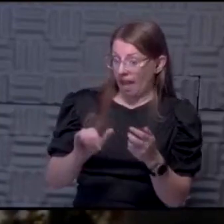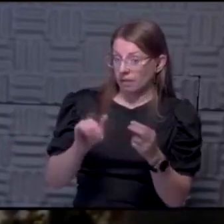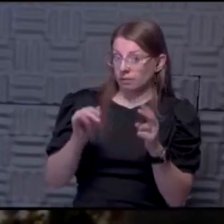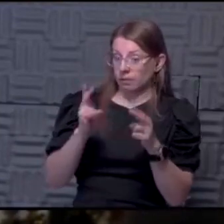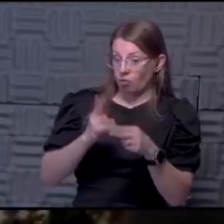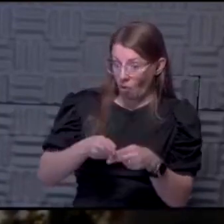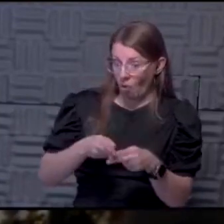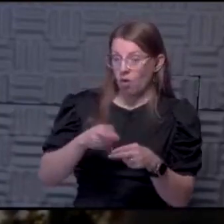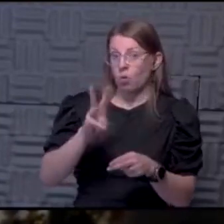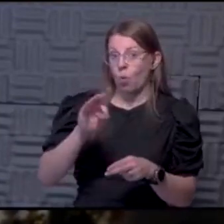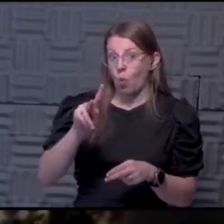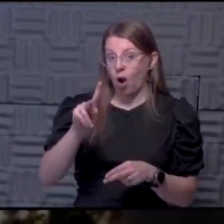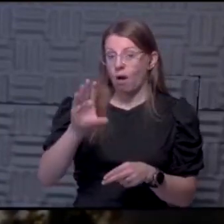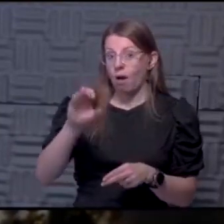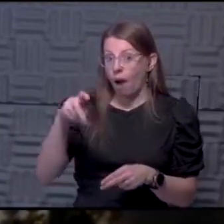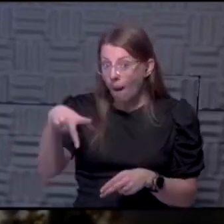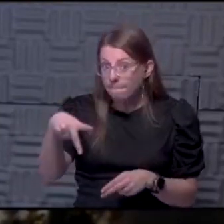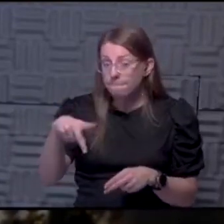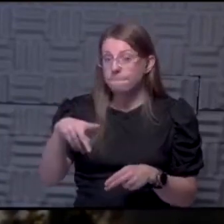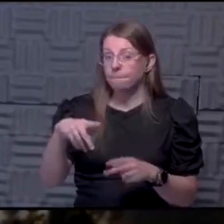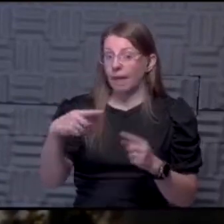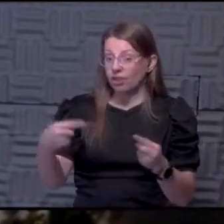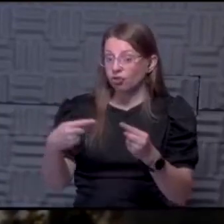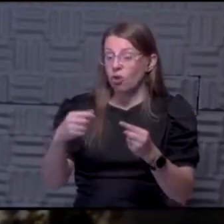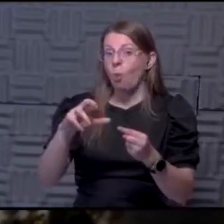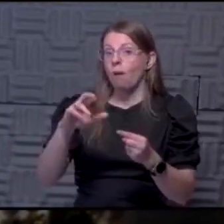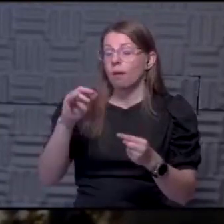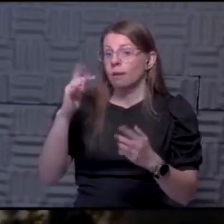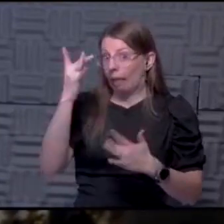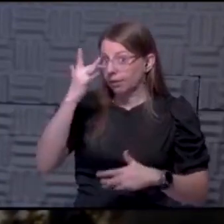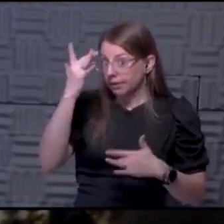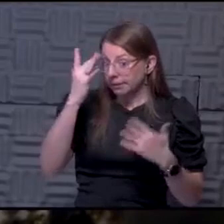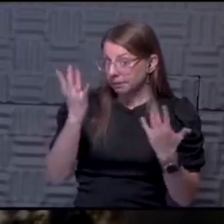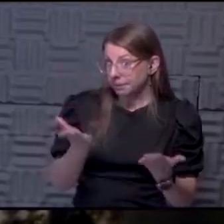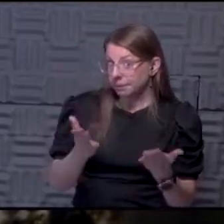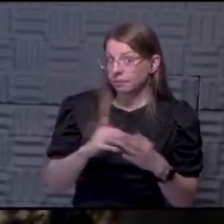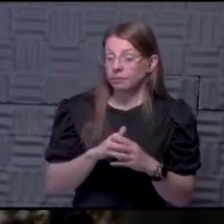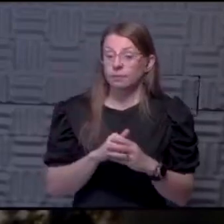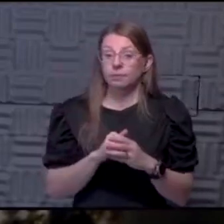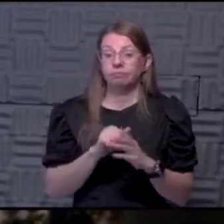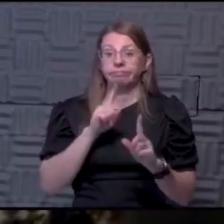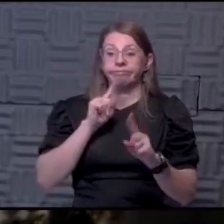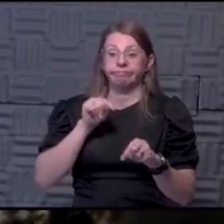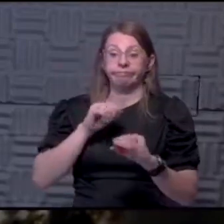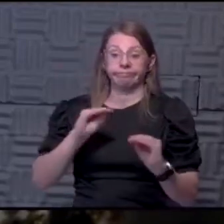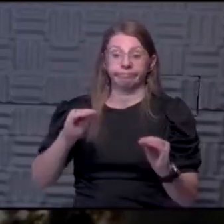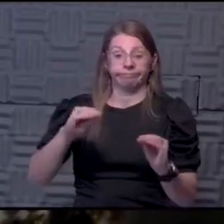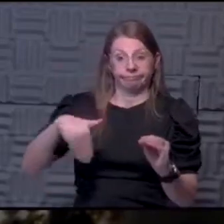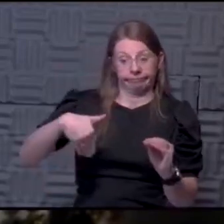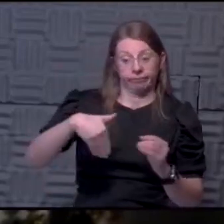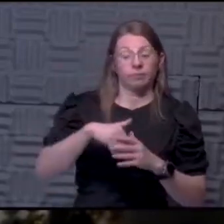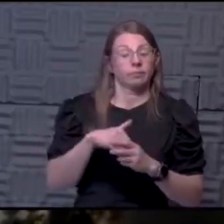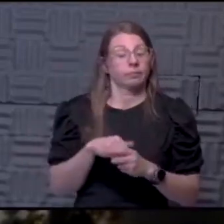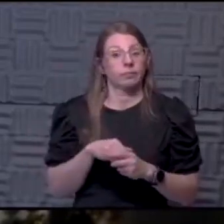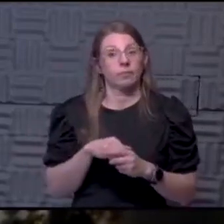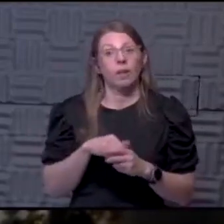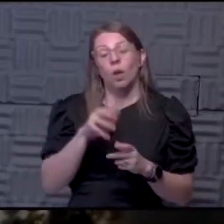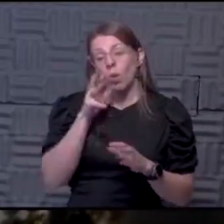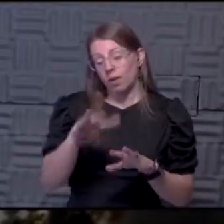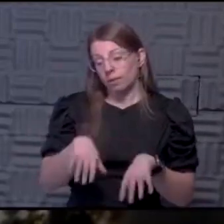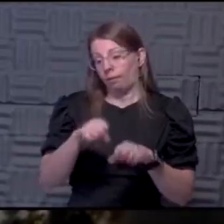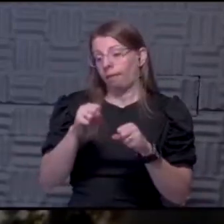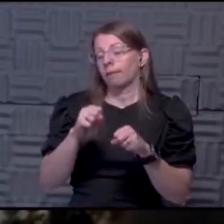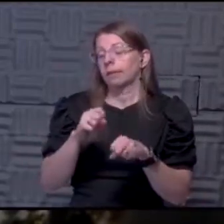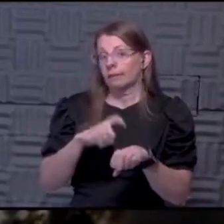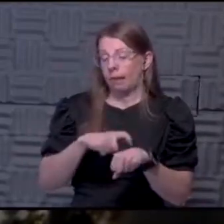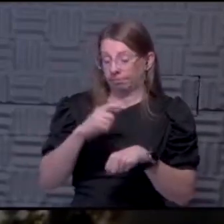workers' compensation injury, quote unquote, or illness? And those have not been answered yet, I assure you, and this will take quite some